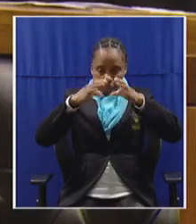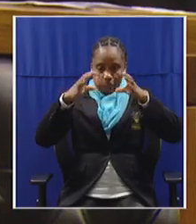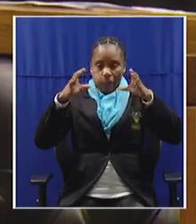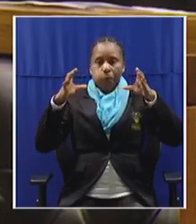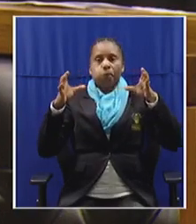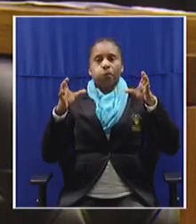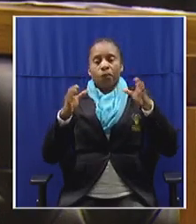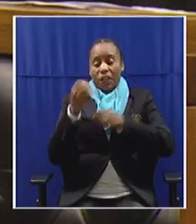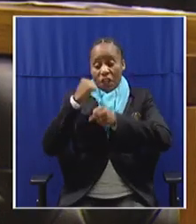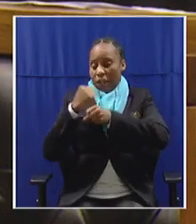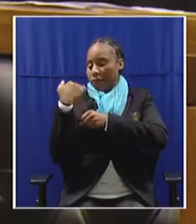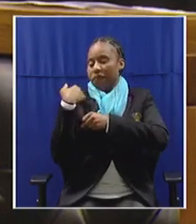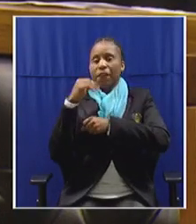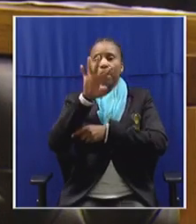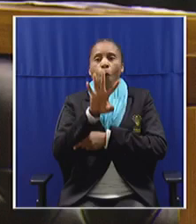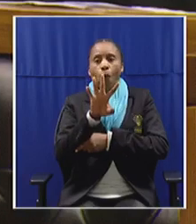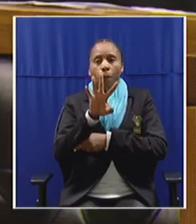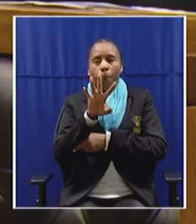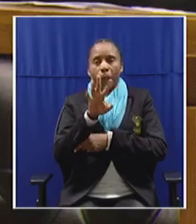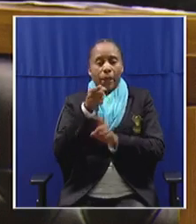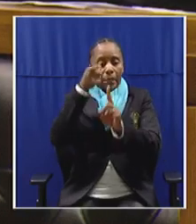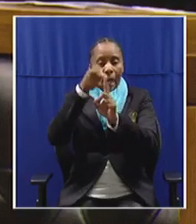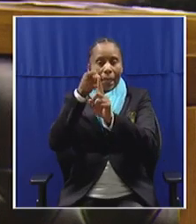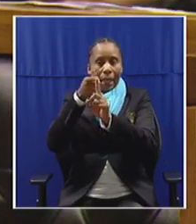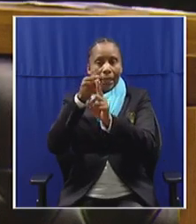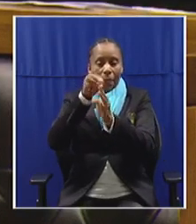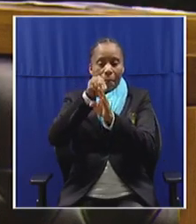4 years ago, targets were set for